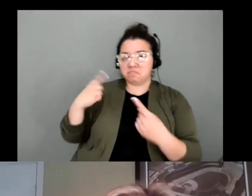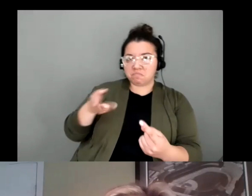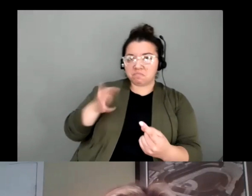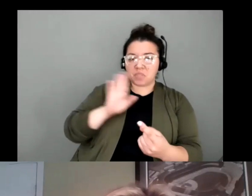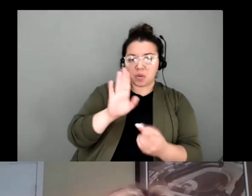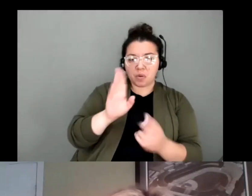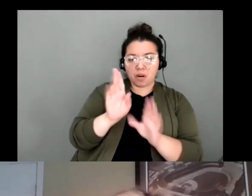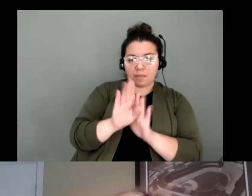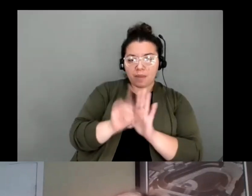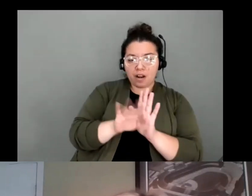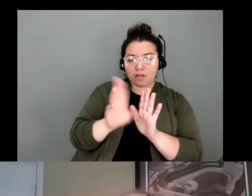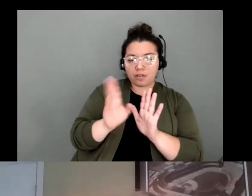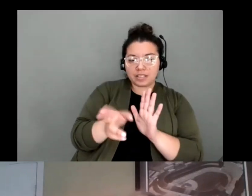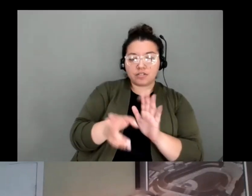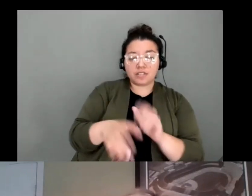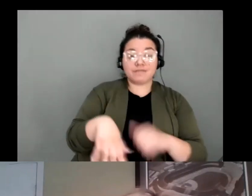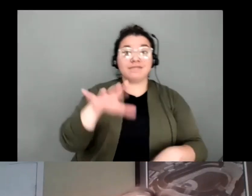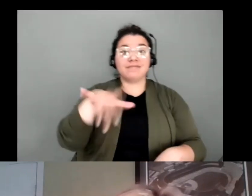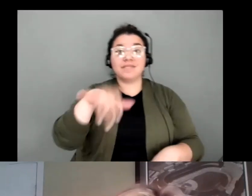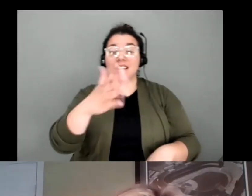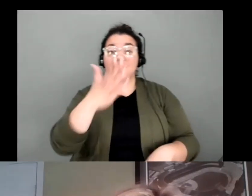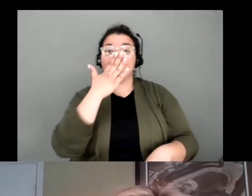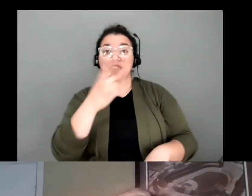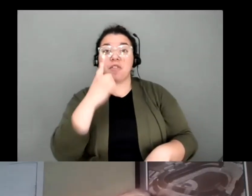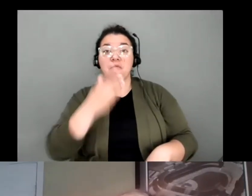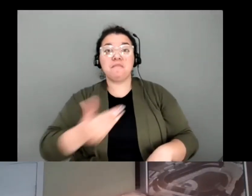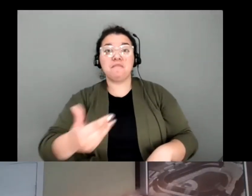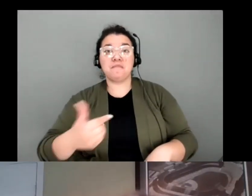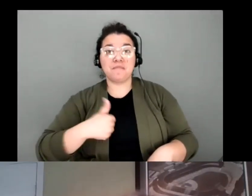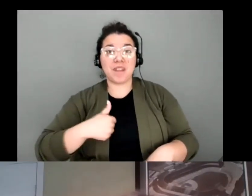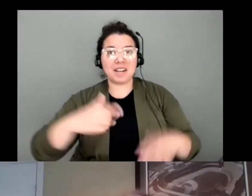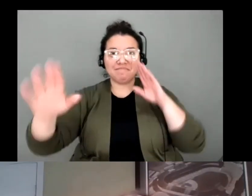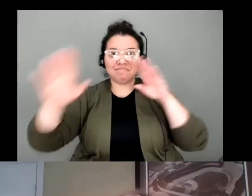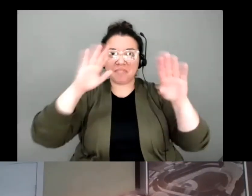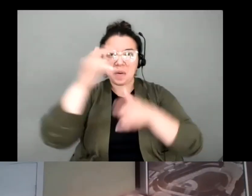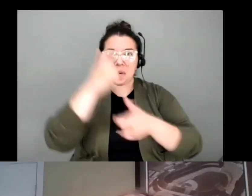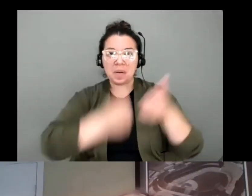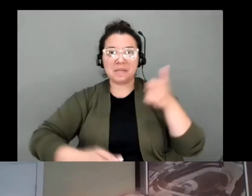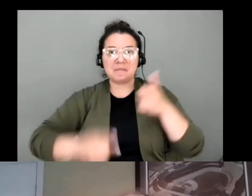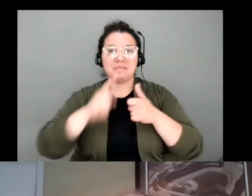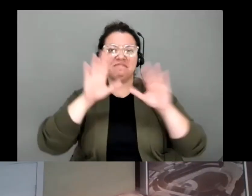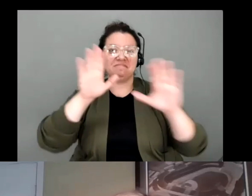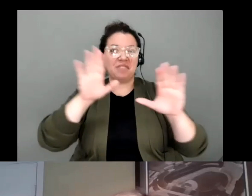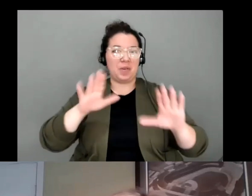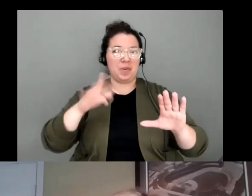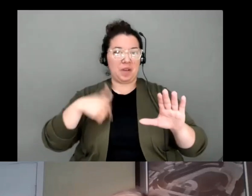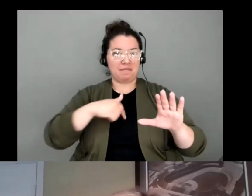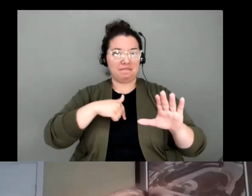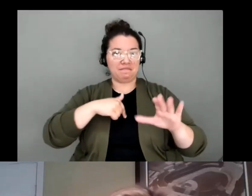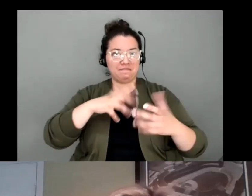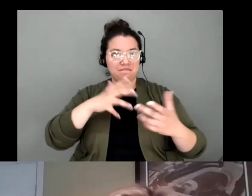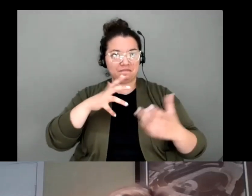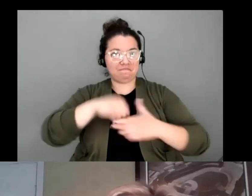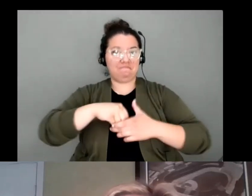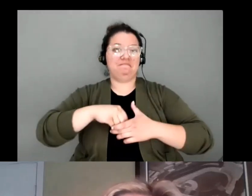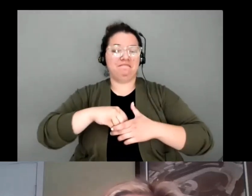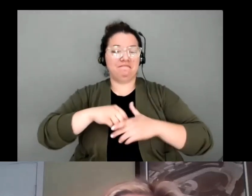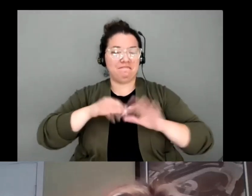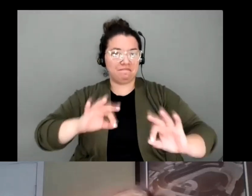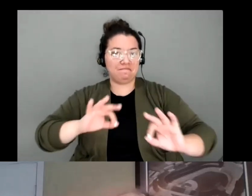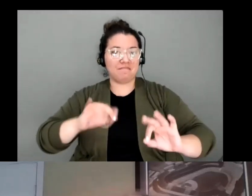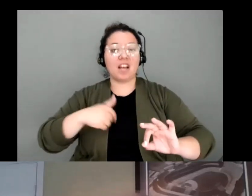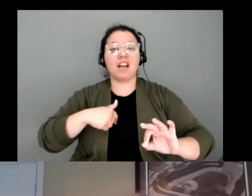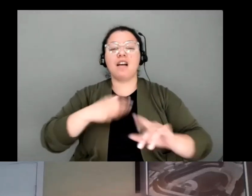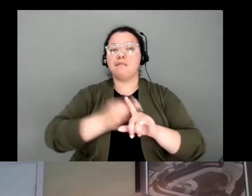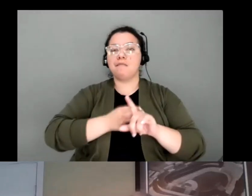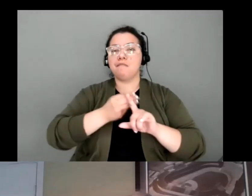Thanks, Danny, for having me, and hi to everyone out there. It is so great to be here. Again, I'm Colby Raymond. I'm a mortgage